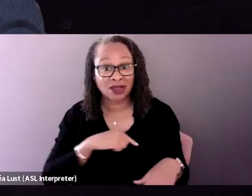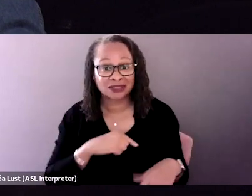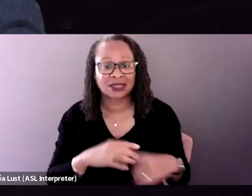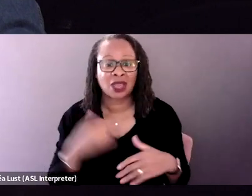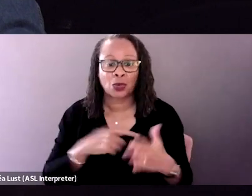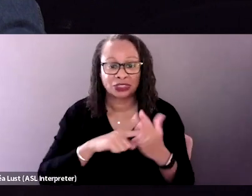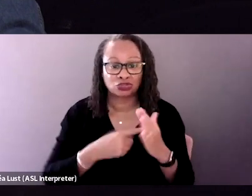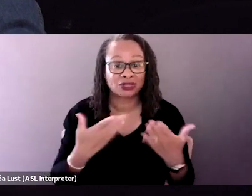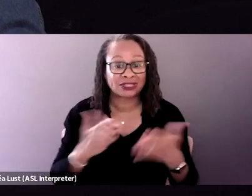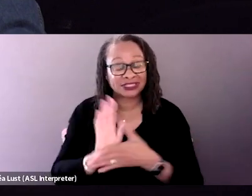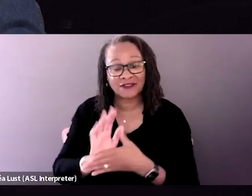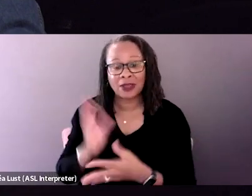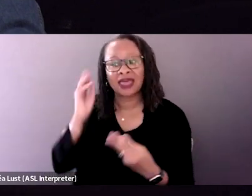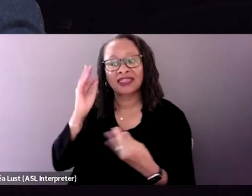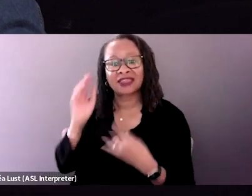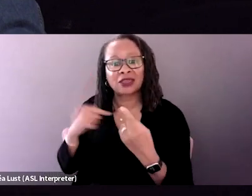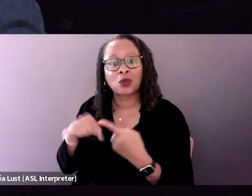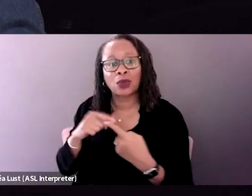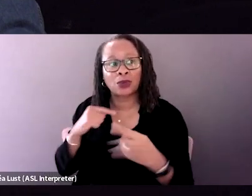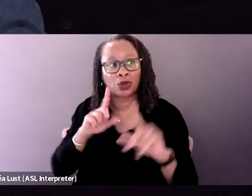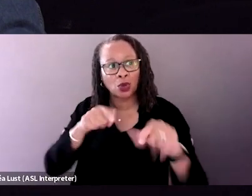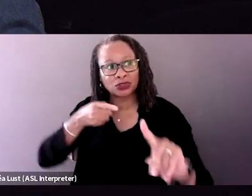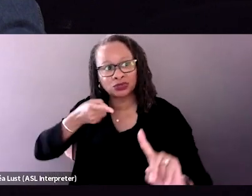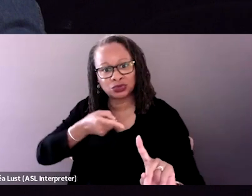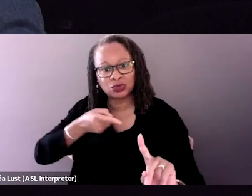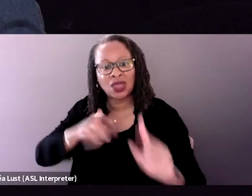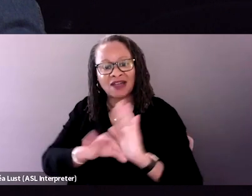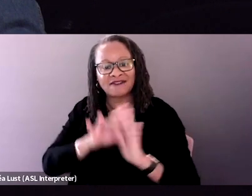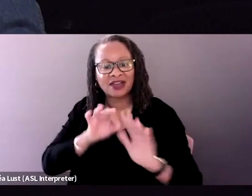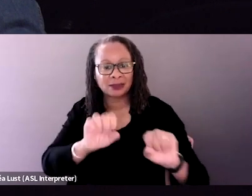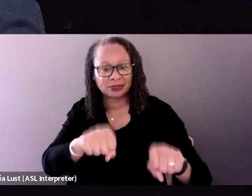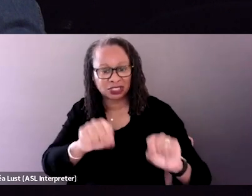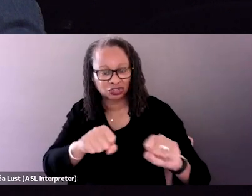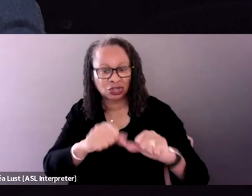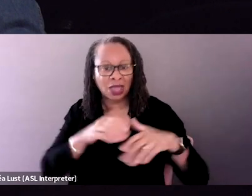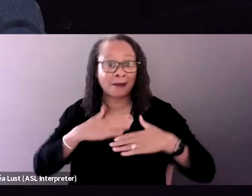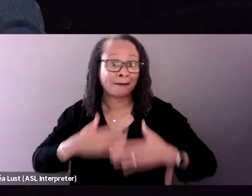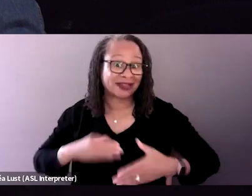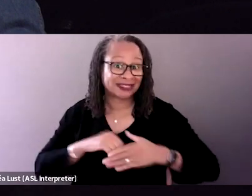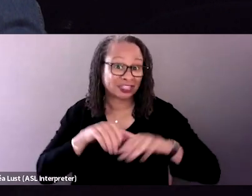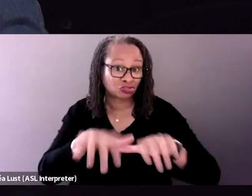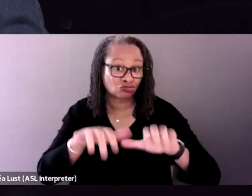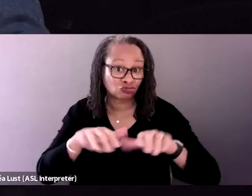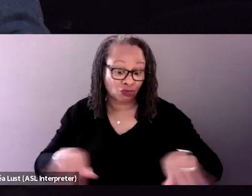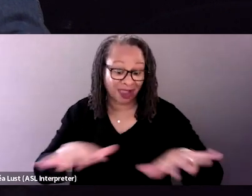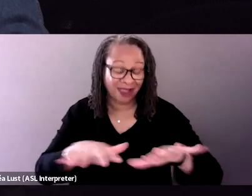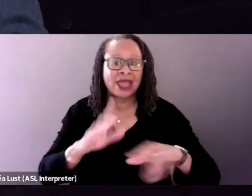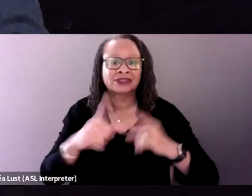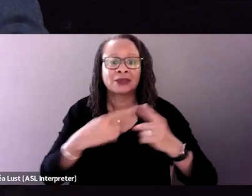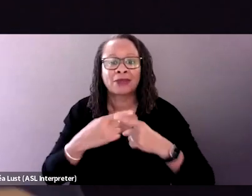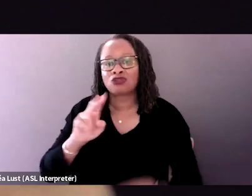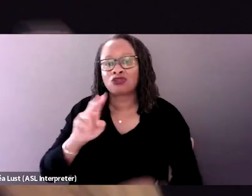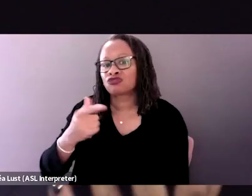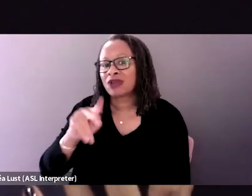this film thinking that we were heading towards finding potential bodies in the ground, that this was about unmarked graves. But what